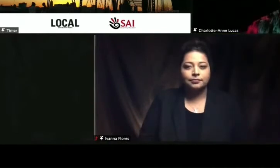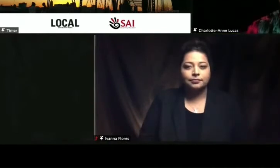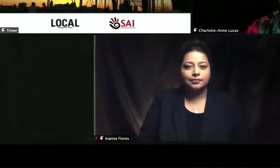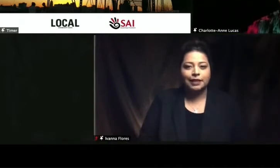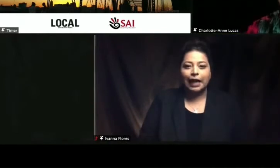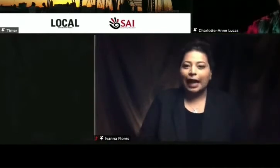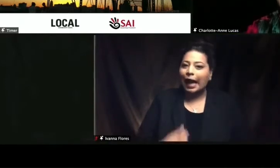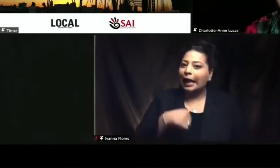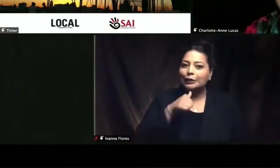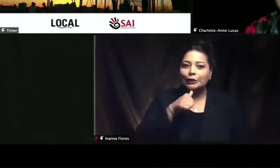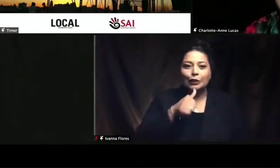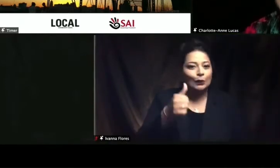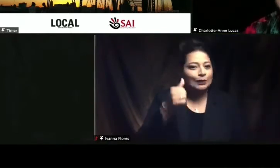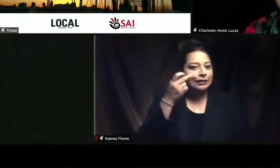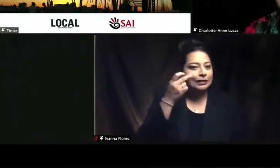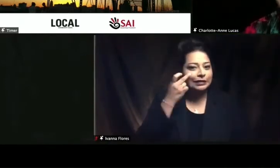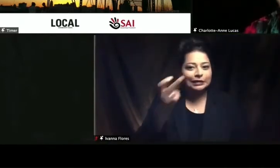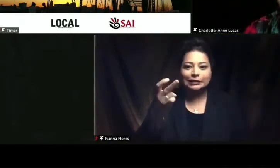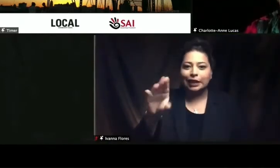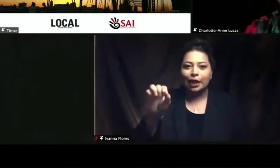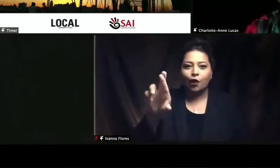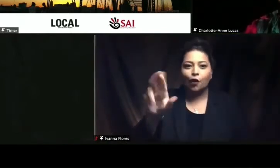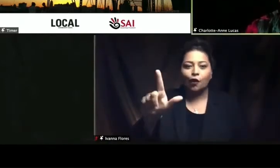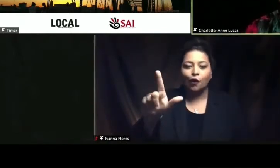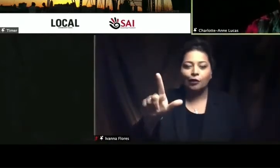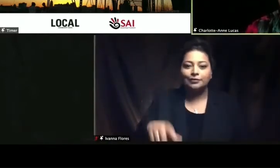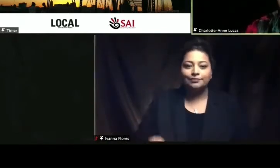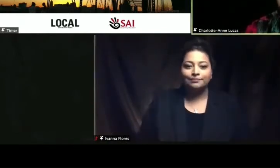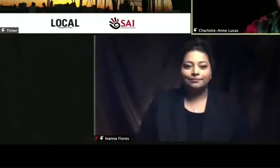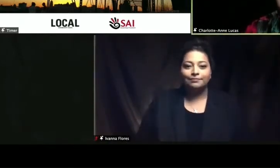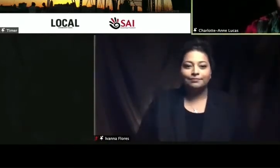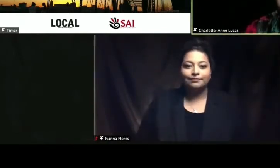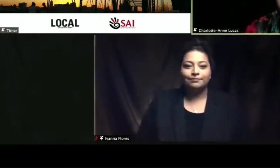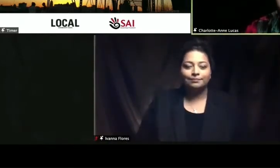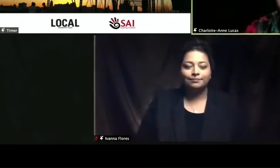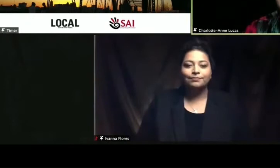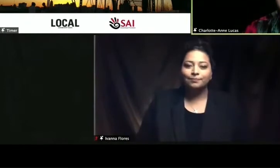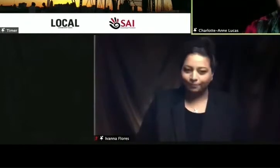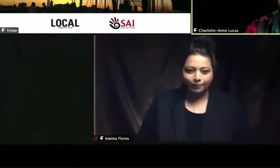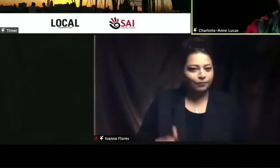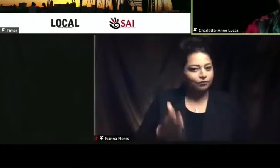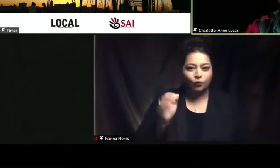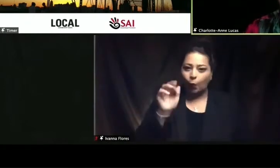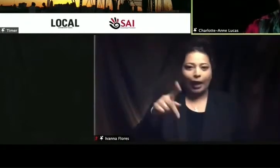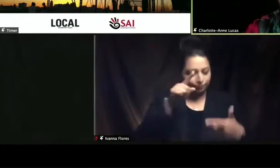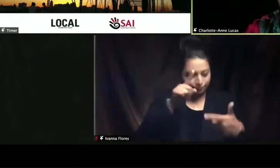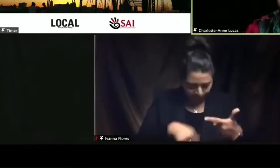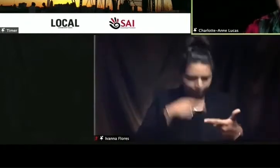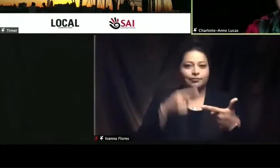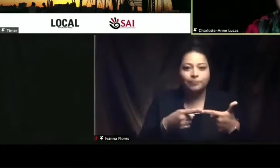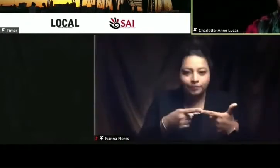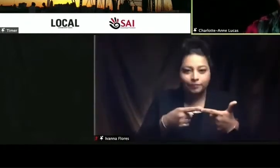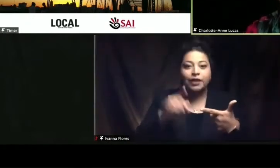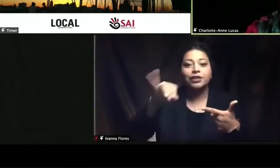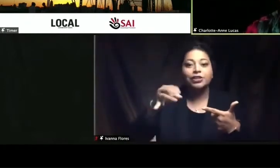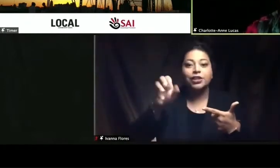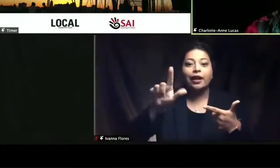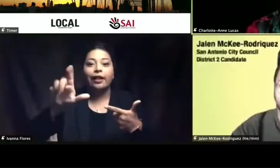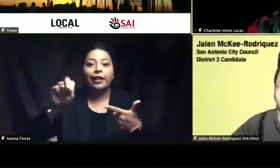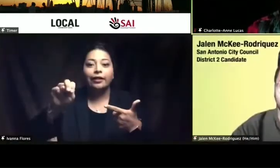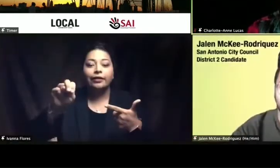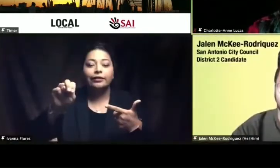I do not see Carl. Okay. So we will be going to Jalen McKee-Rodriquez.